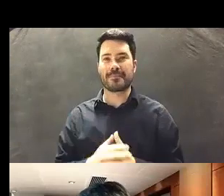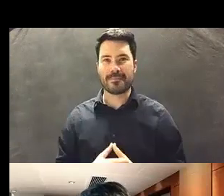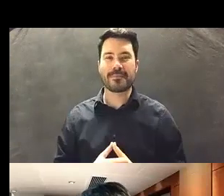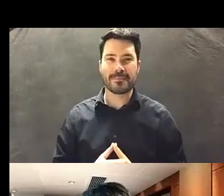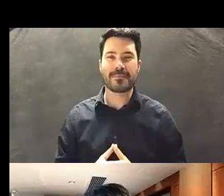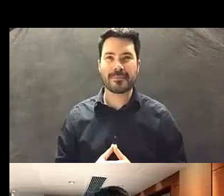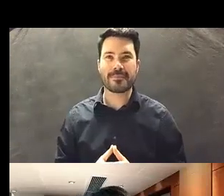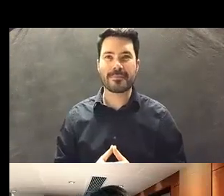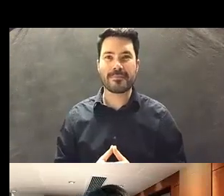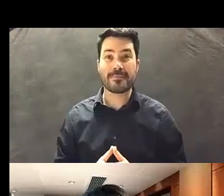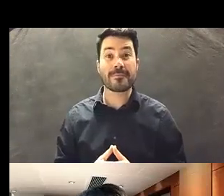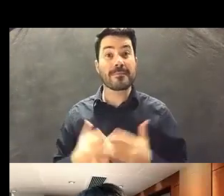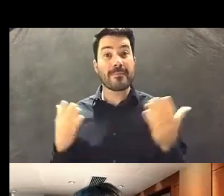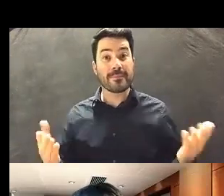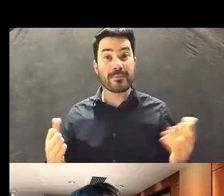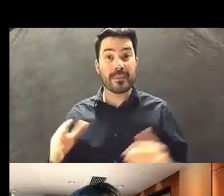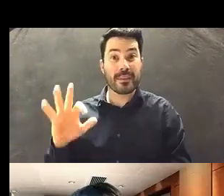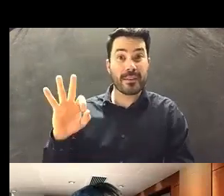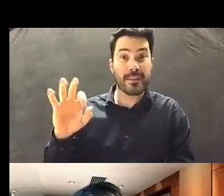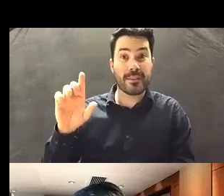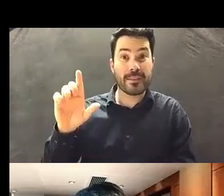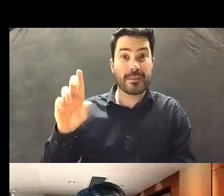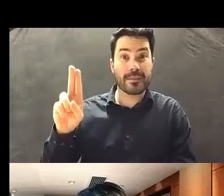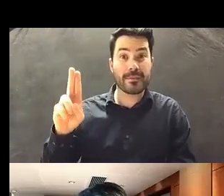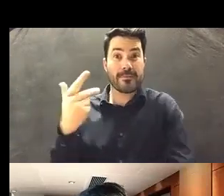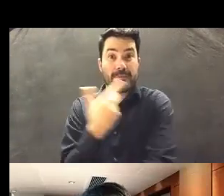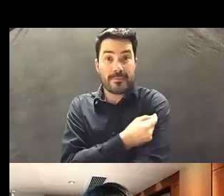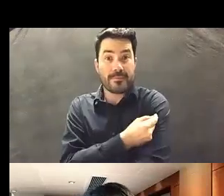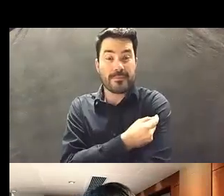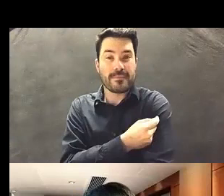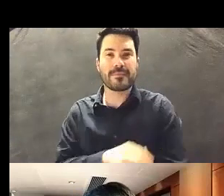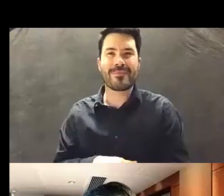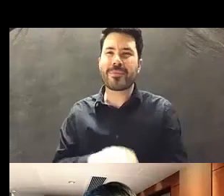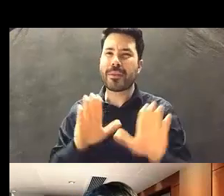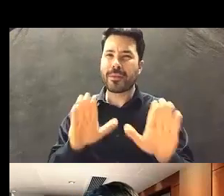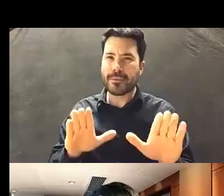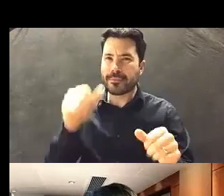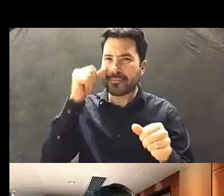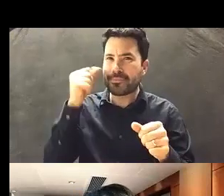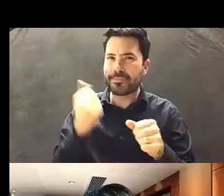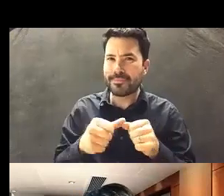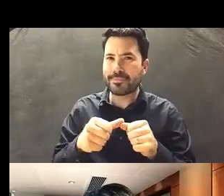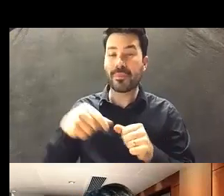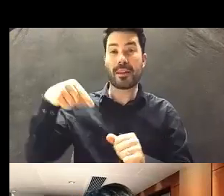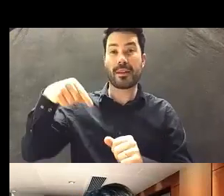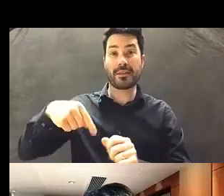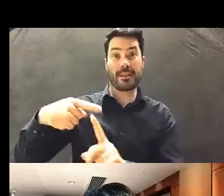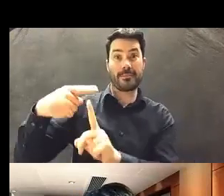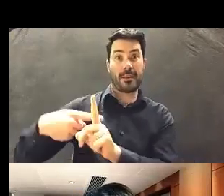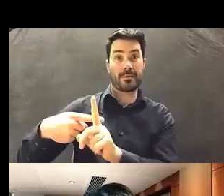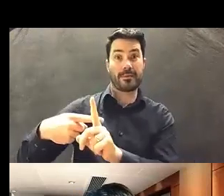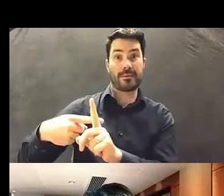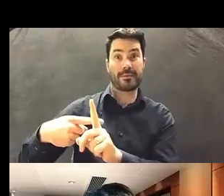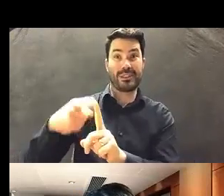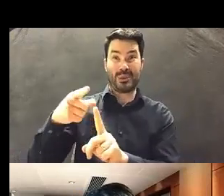With regards to our flu vaccine, we want you to remember that this month you're